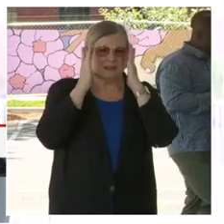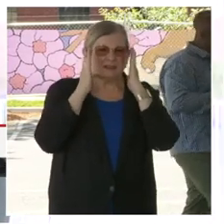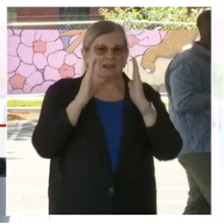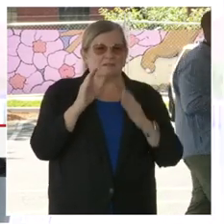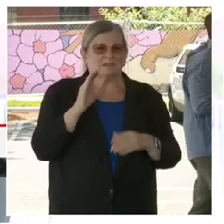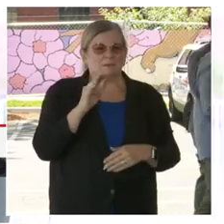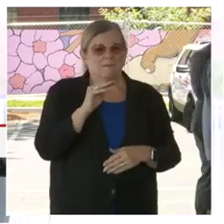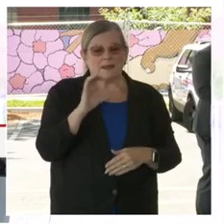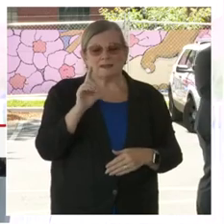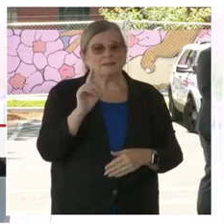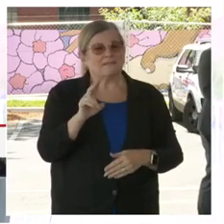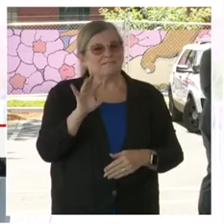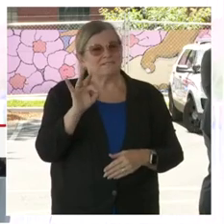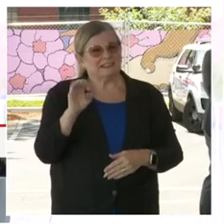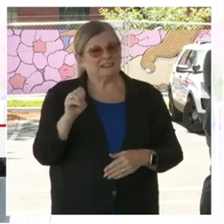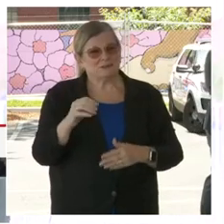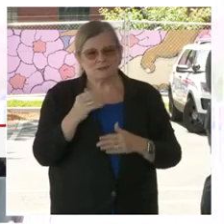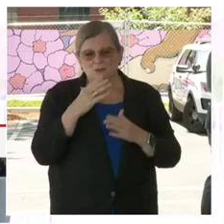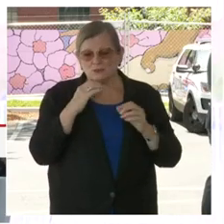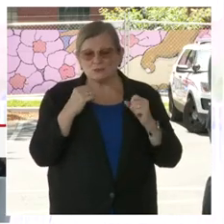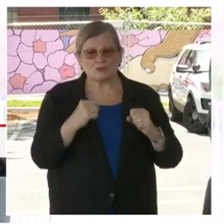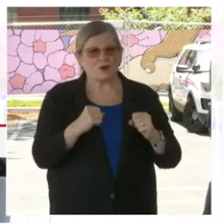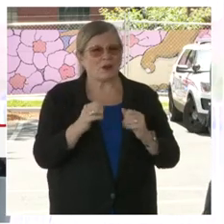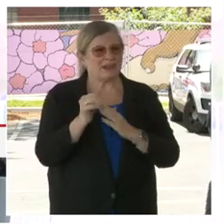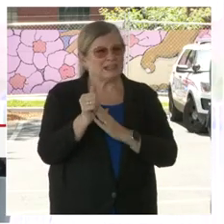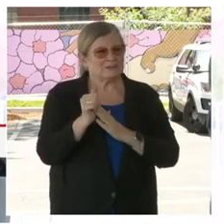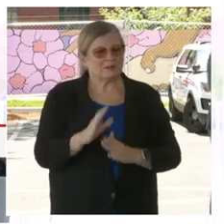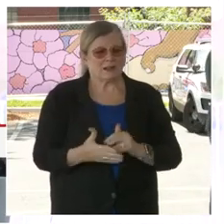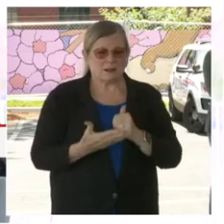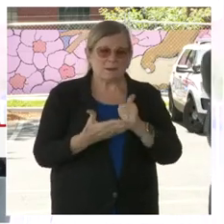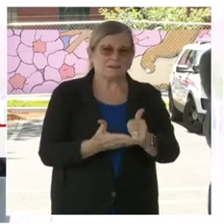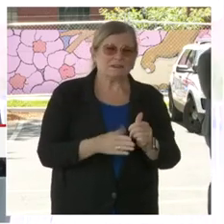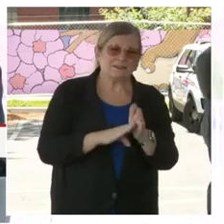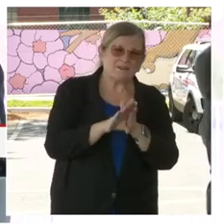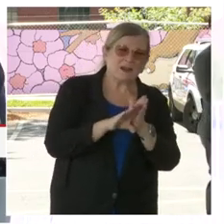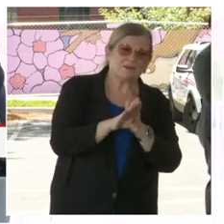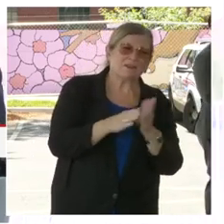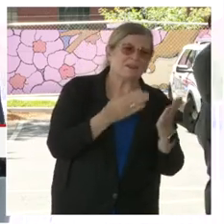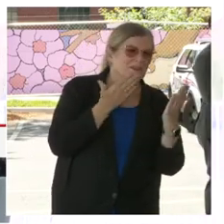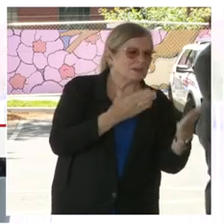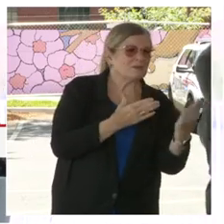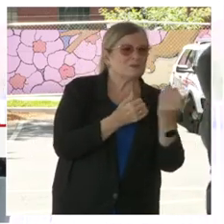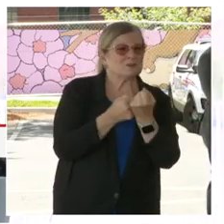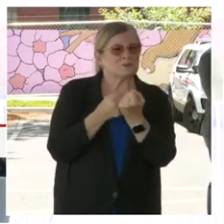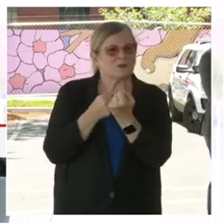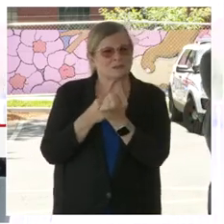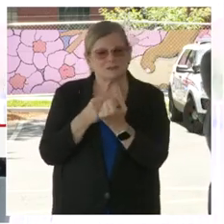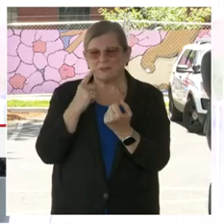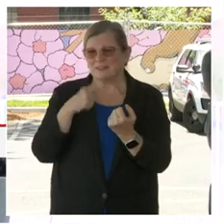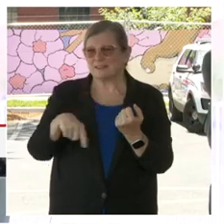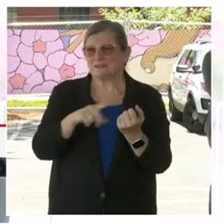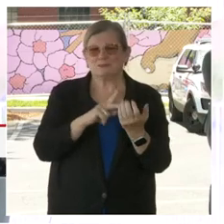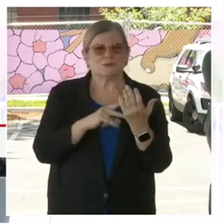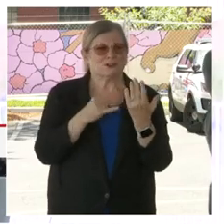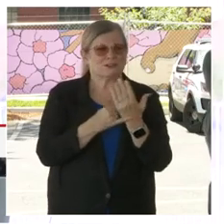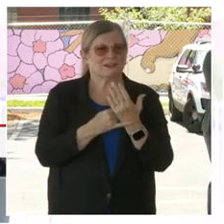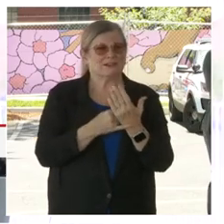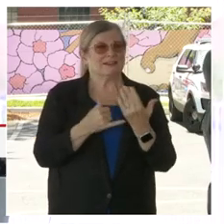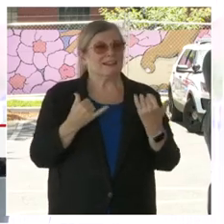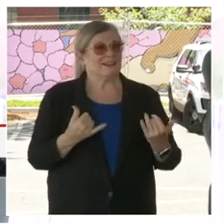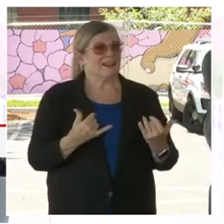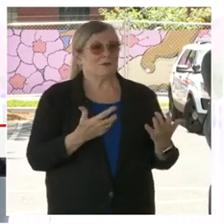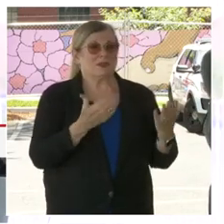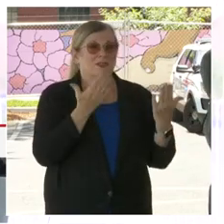Economic Development Committee and his support for this project. Finally, I'll end where I began, with a mayor and a